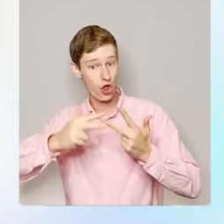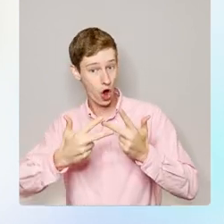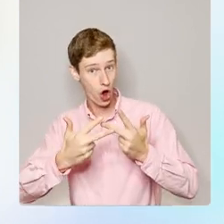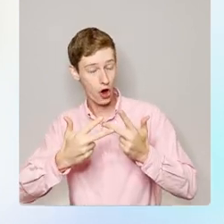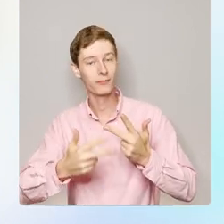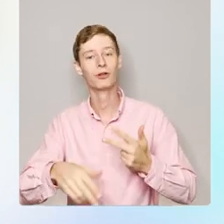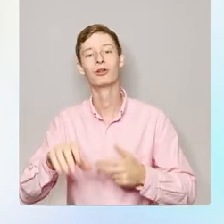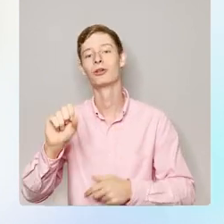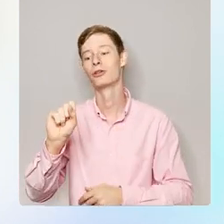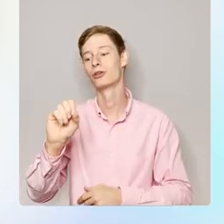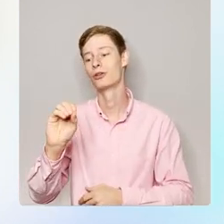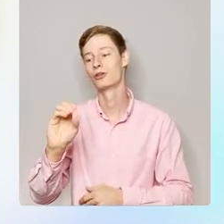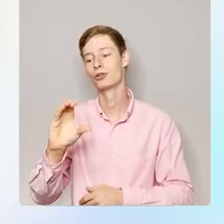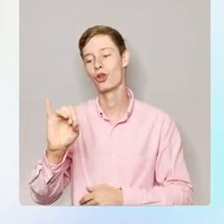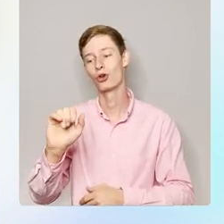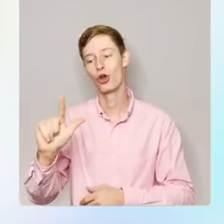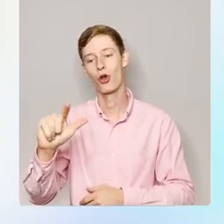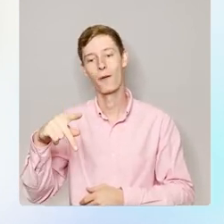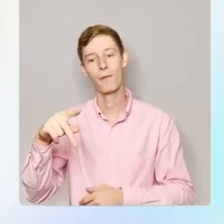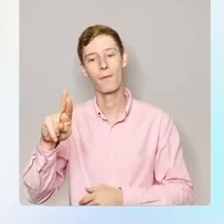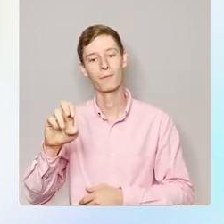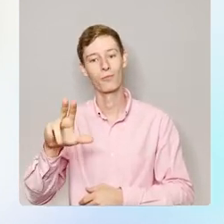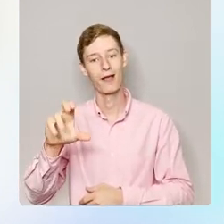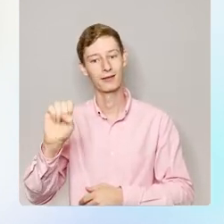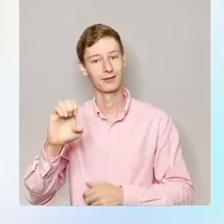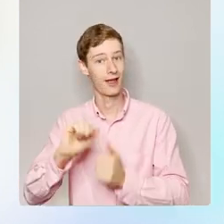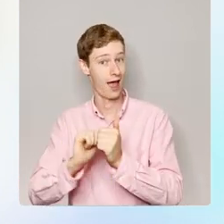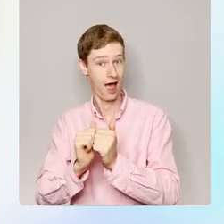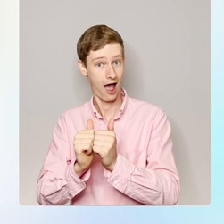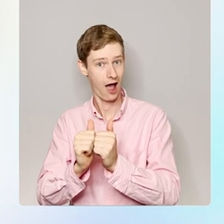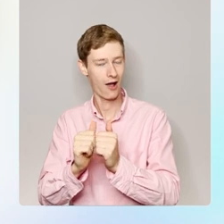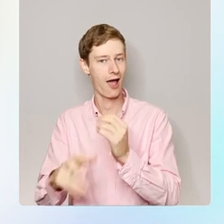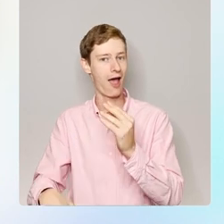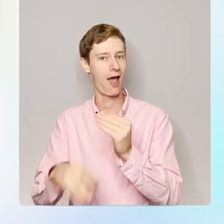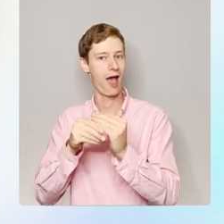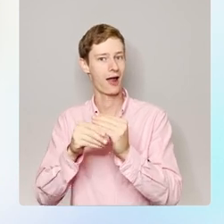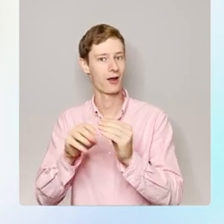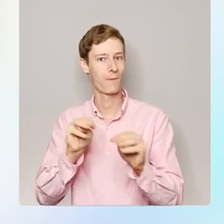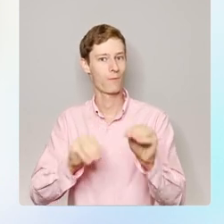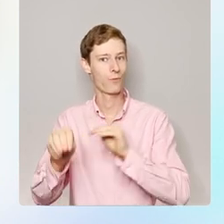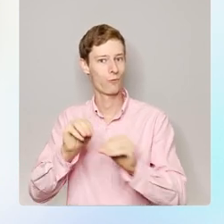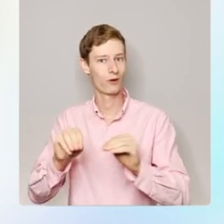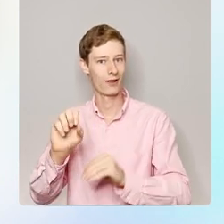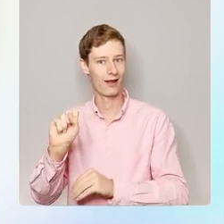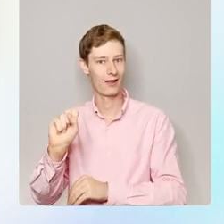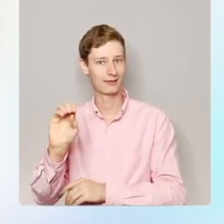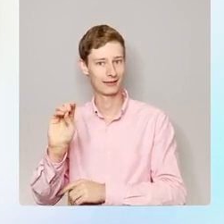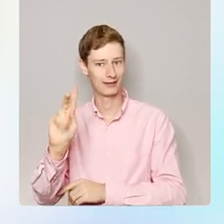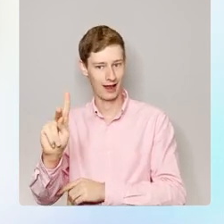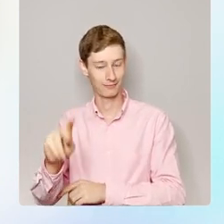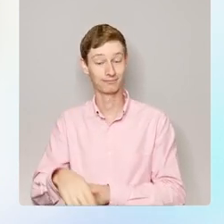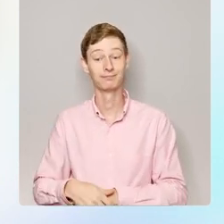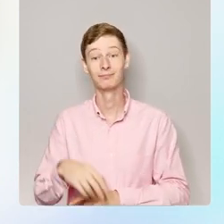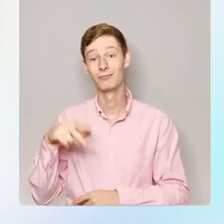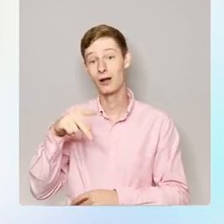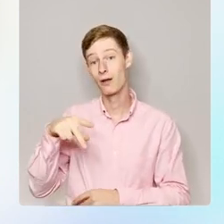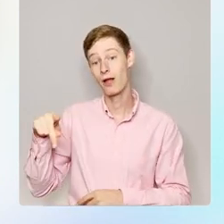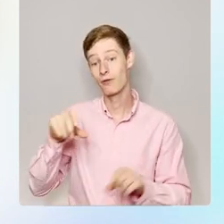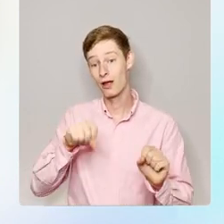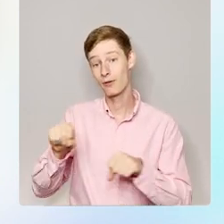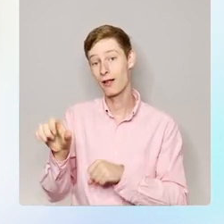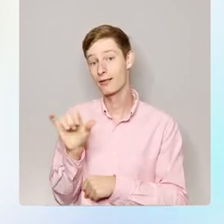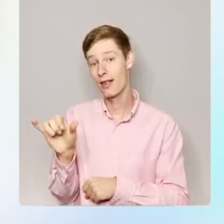social presence with the launch of Movement SDK. We're also bringing Presence Platform capabilities